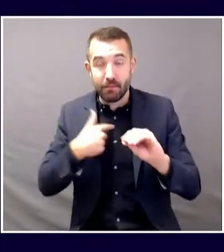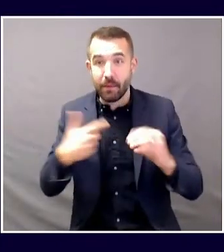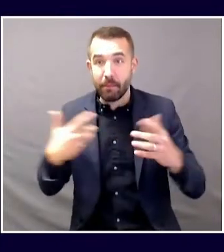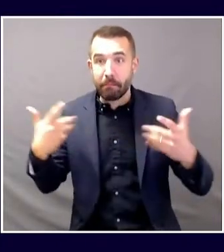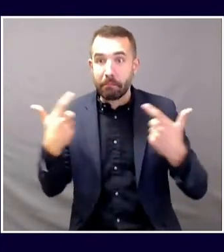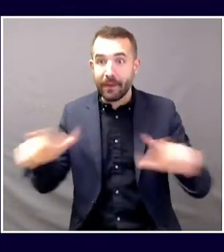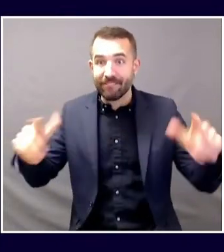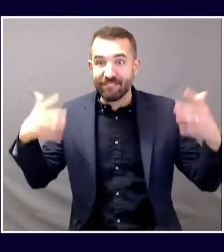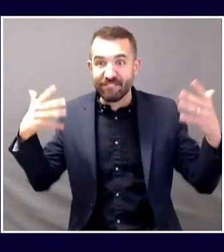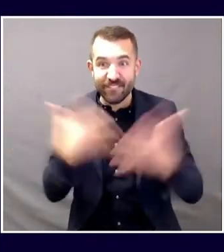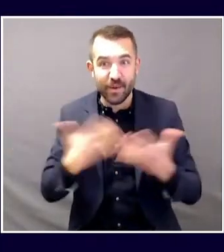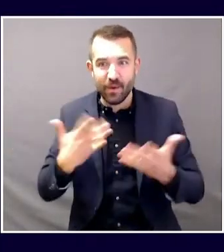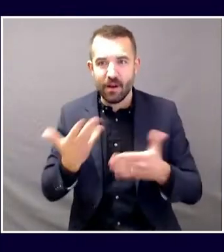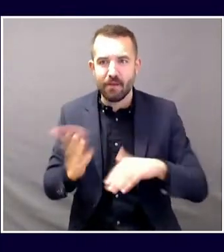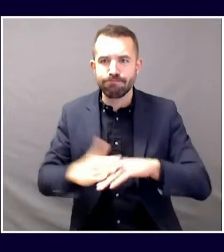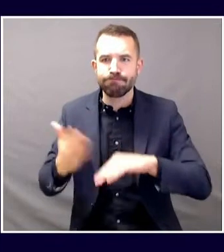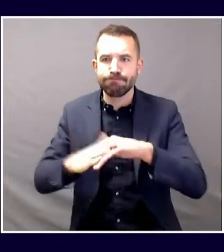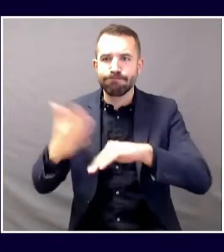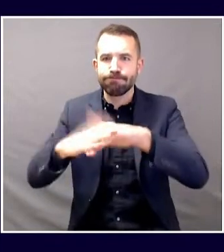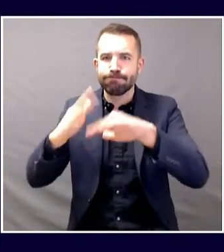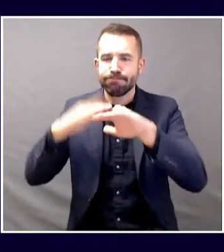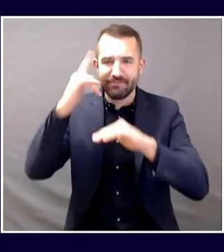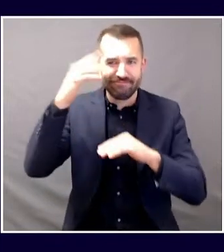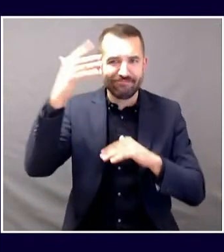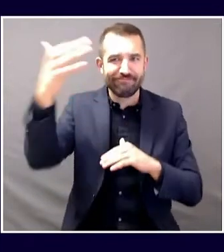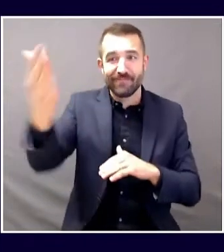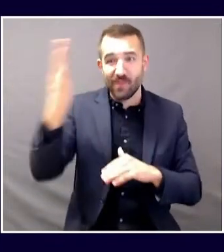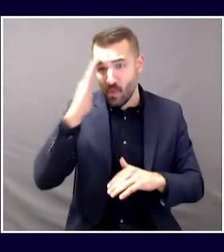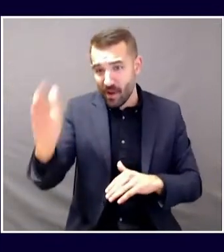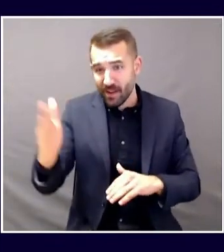As of right now, there are a total of